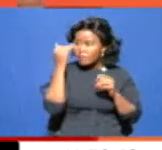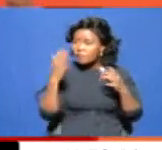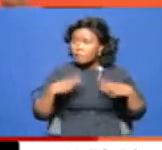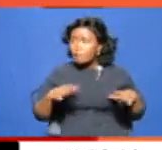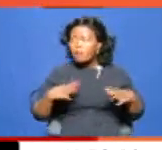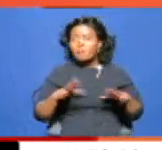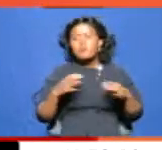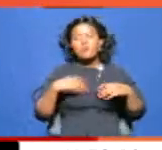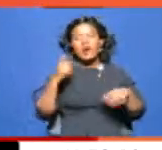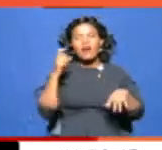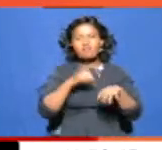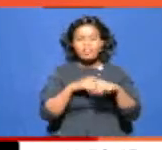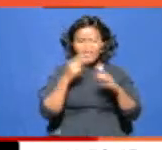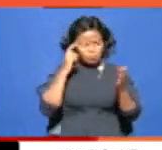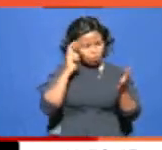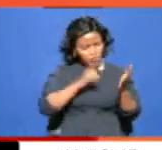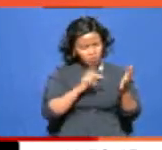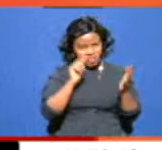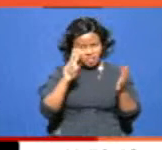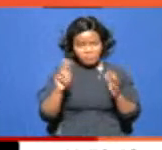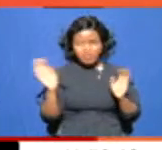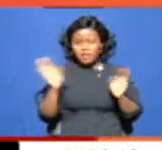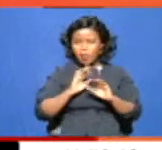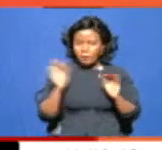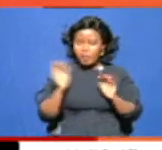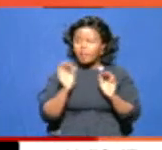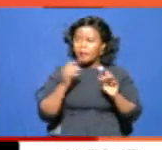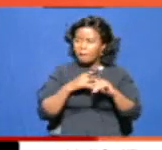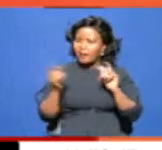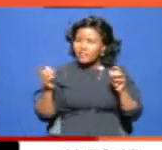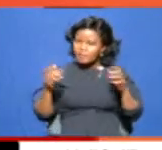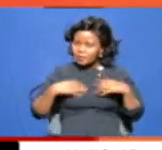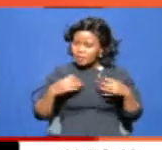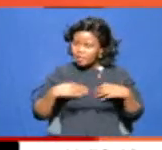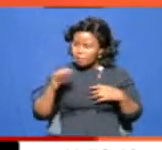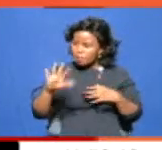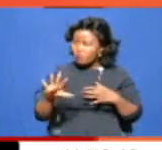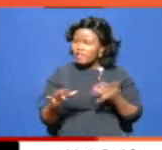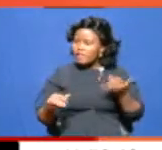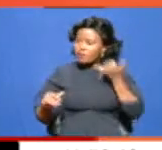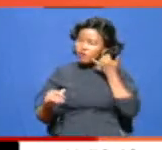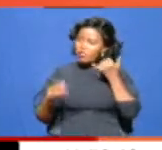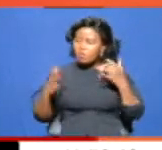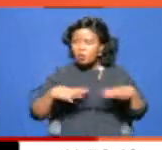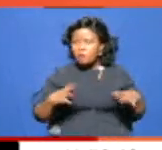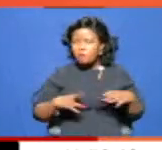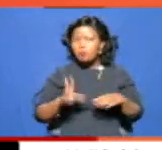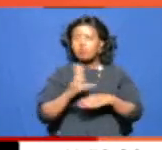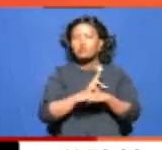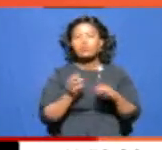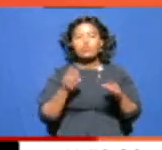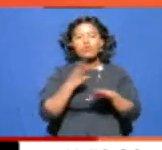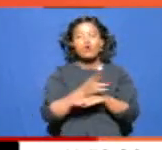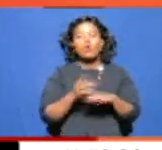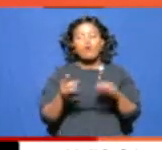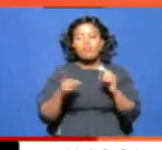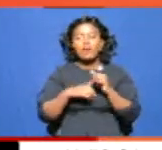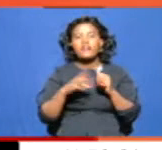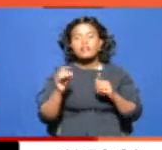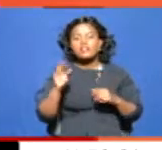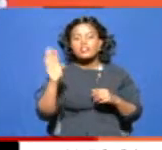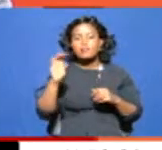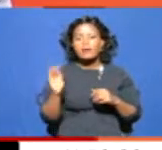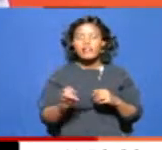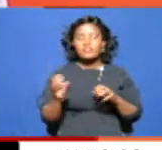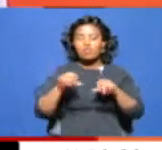to watch TV, mm-hmm. but they have time on their phones. People spend almost 60% of their time on social media than on